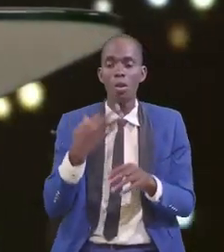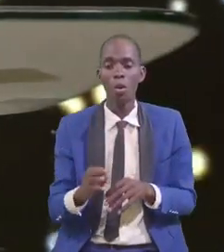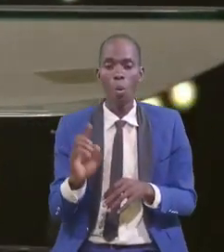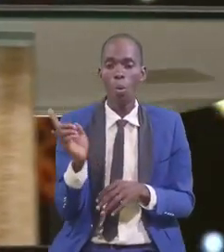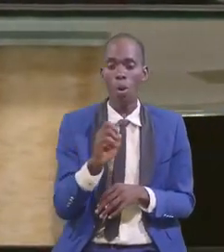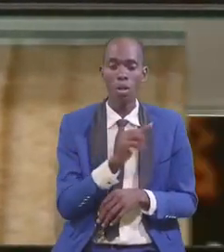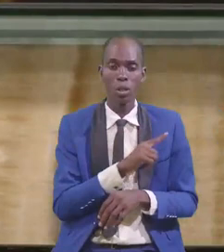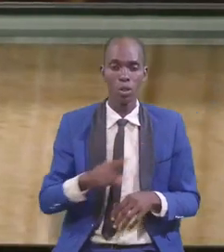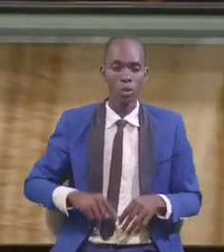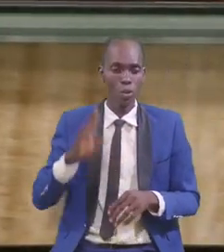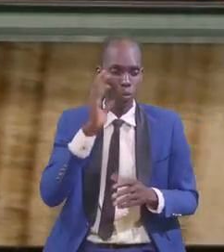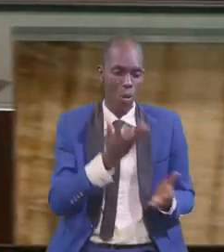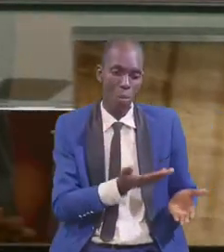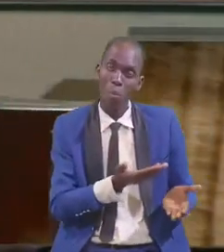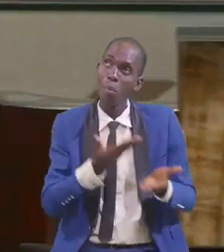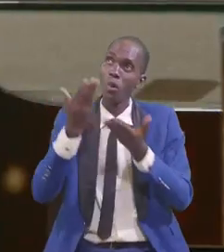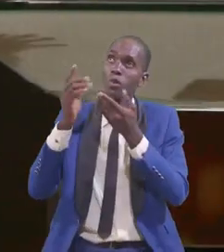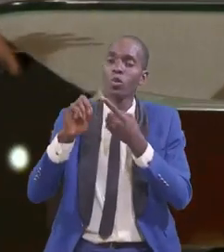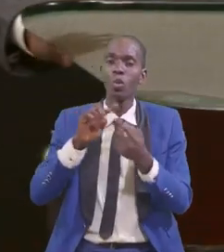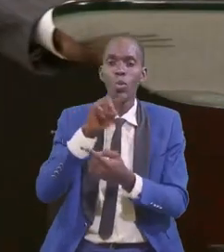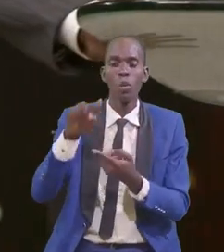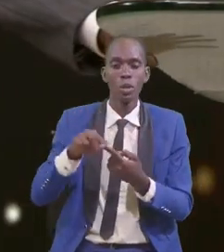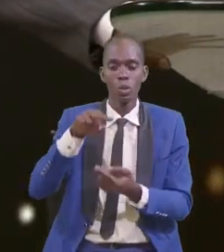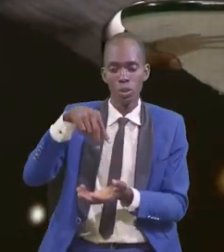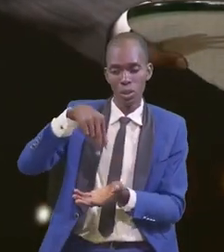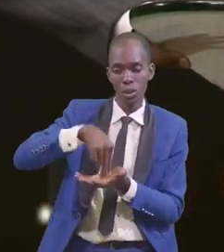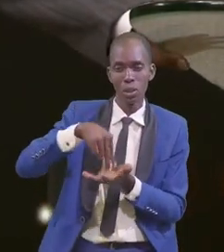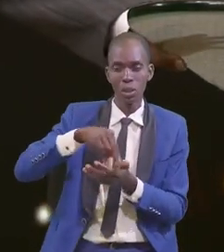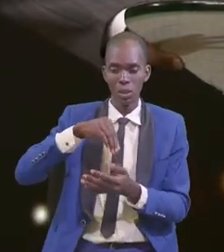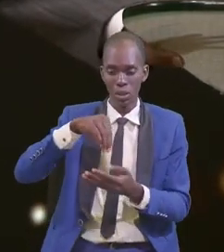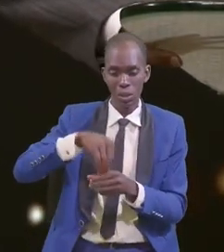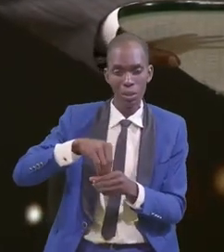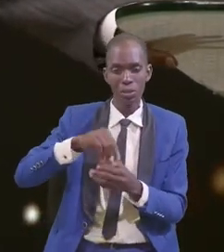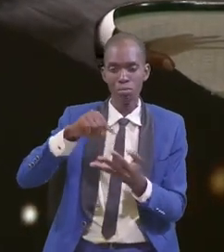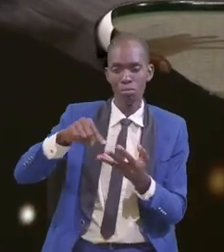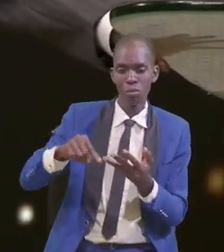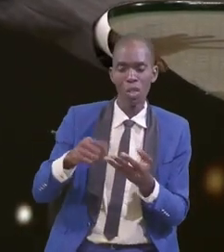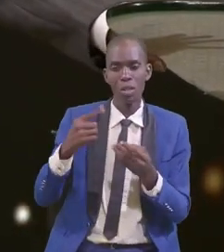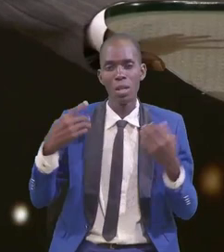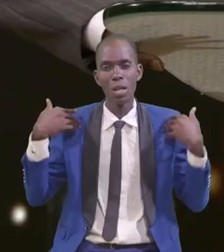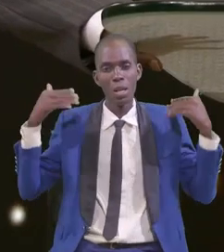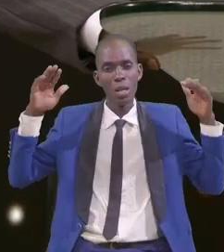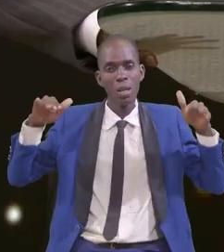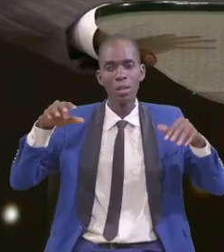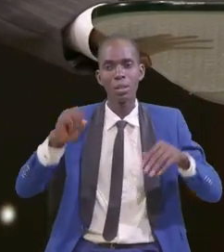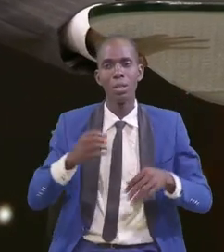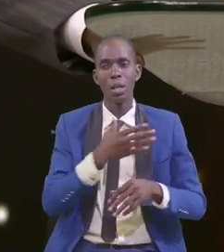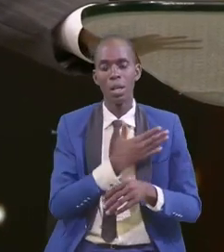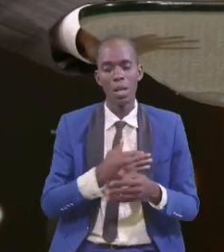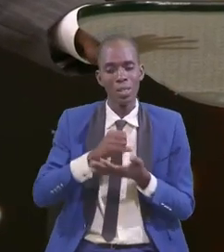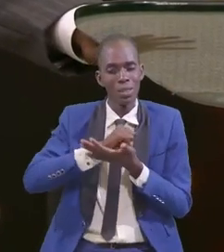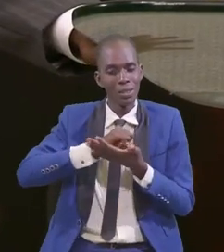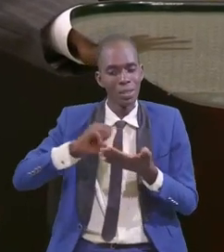Lord will bring you to when you stand within among the angels and